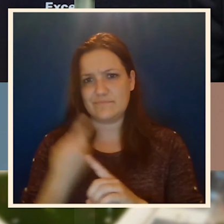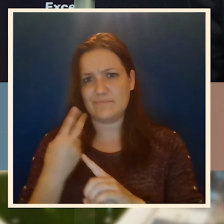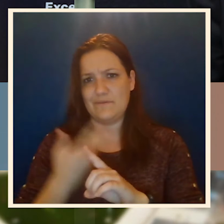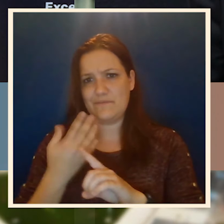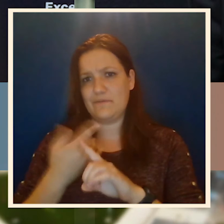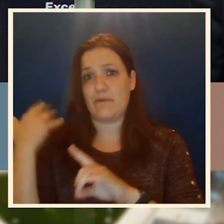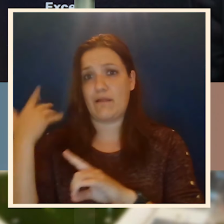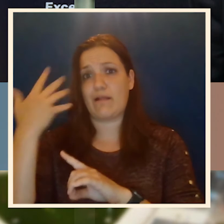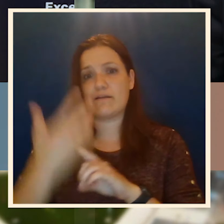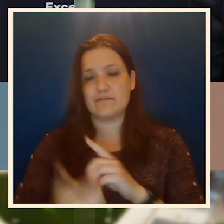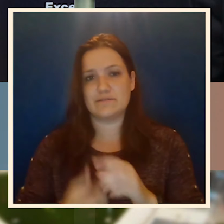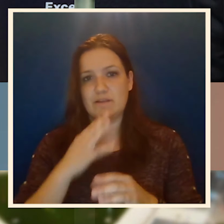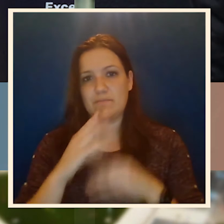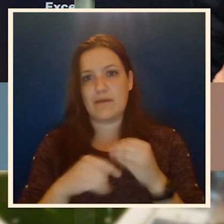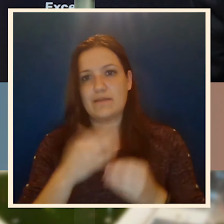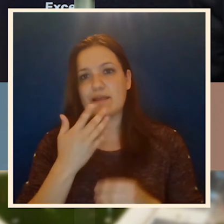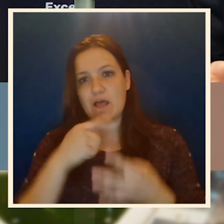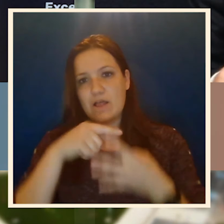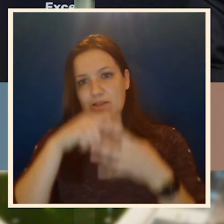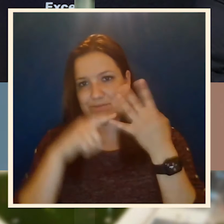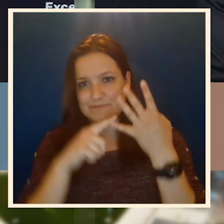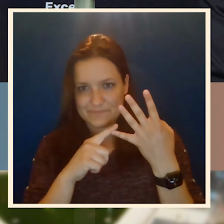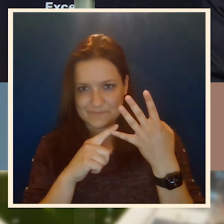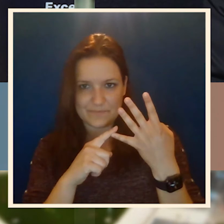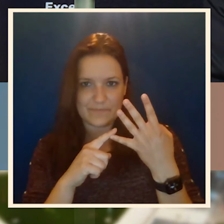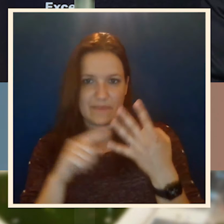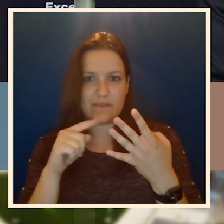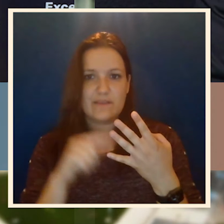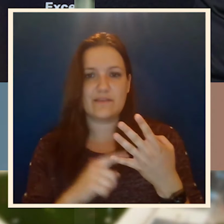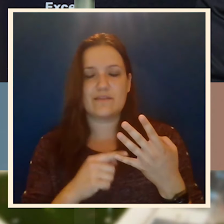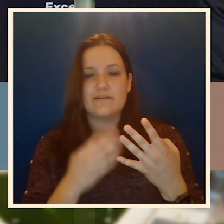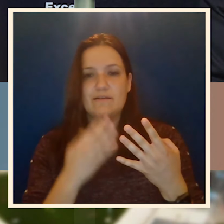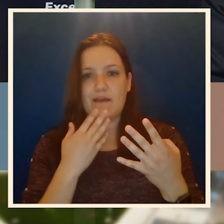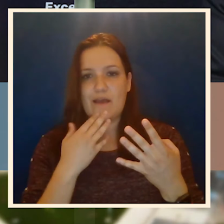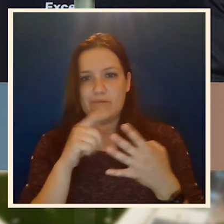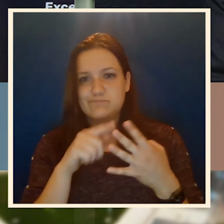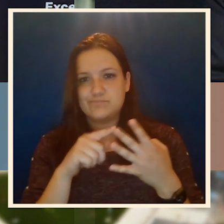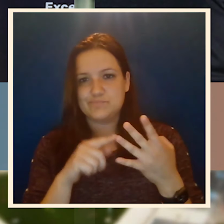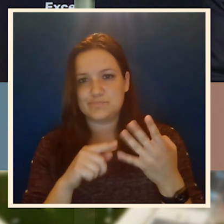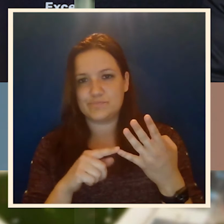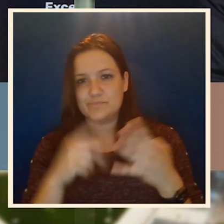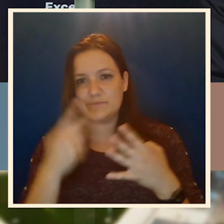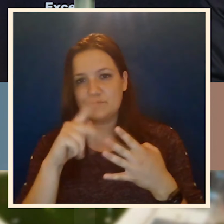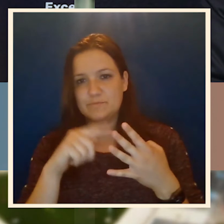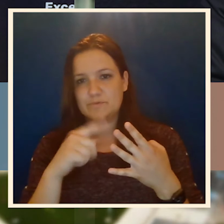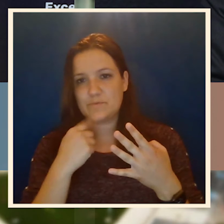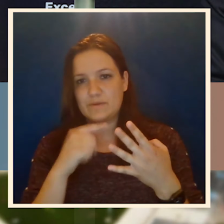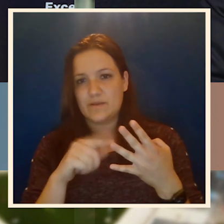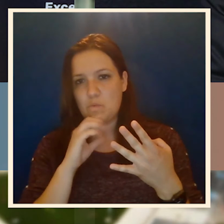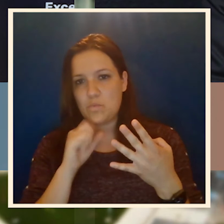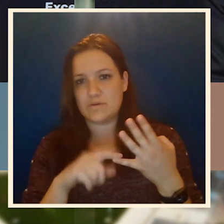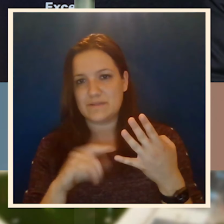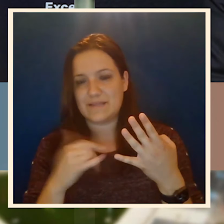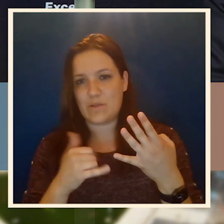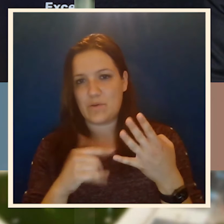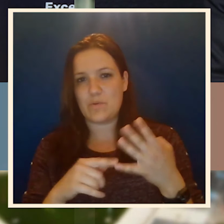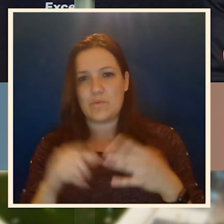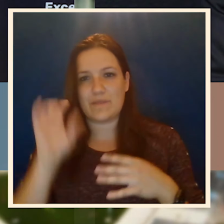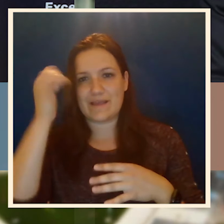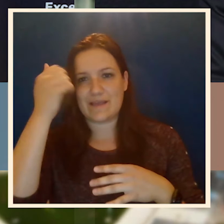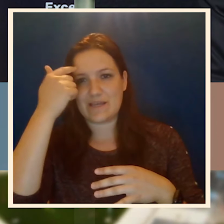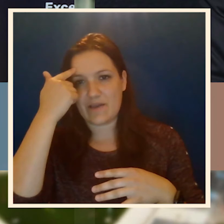Because mm-hmm. Obviously I've spent a great deal of time over the last several months talking about the tiers, the four